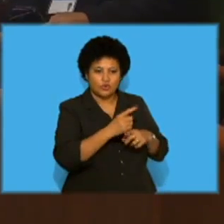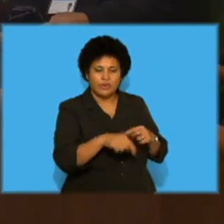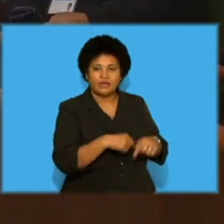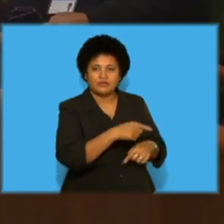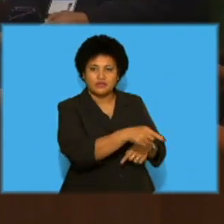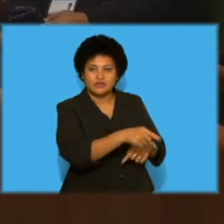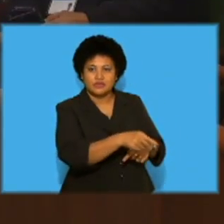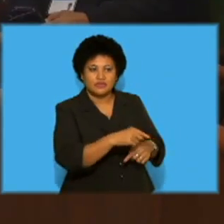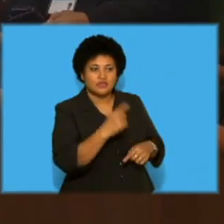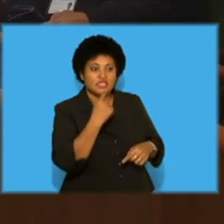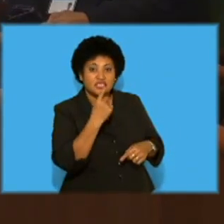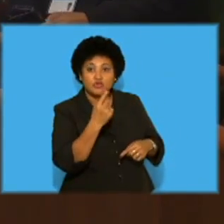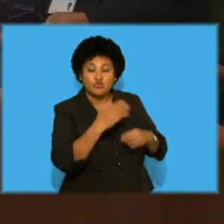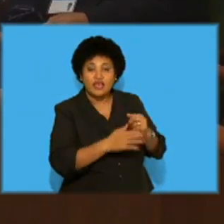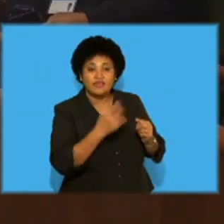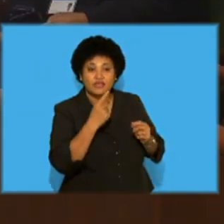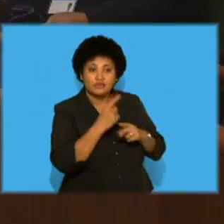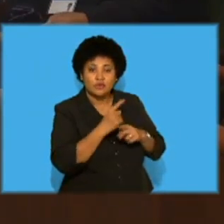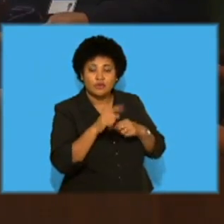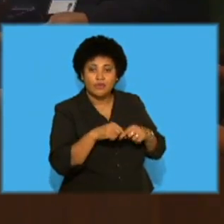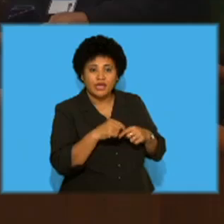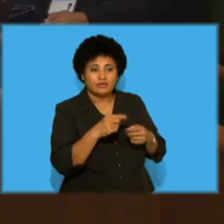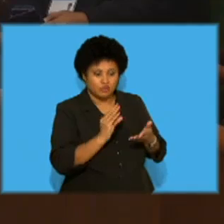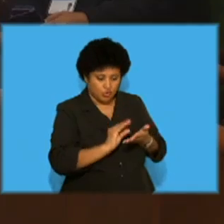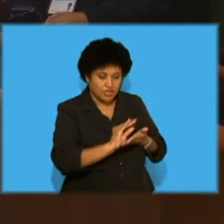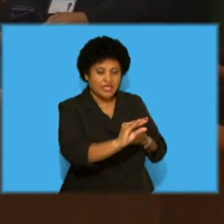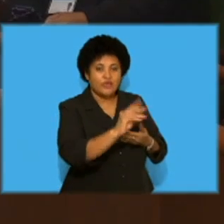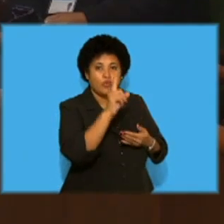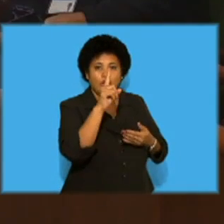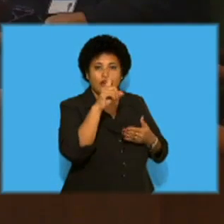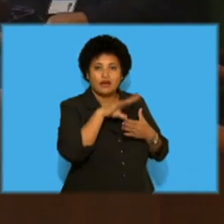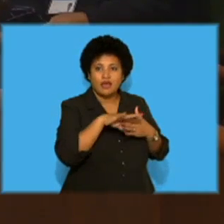saying, we'll give you $100 a ton. But Madam Speaker,